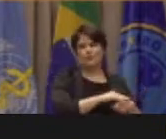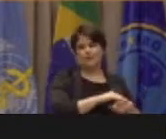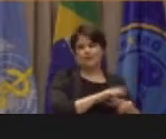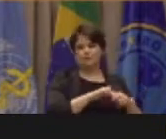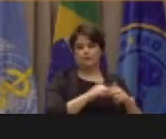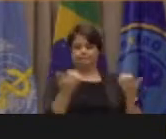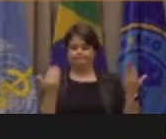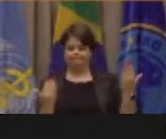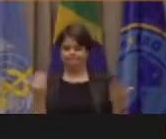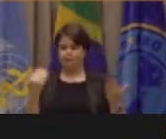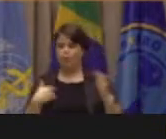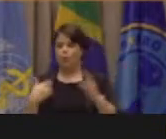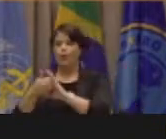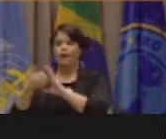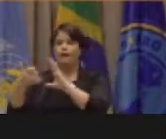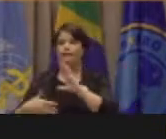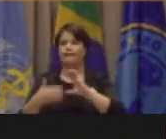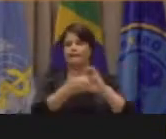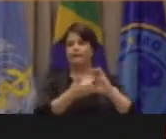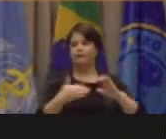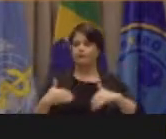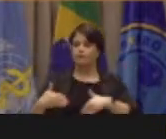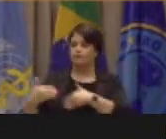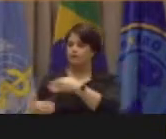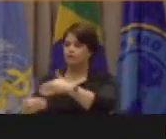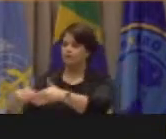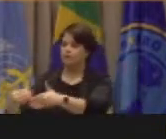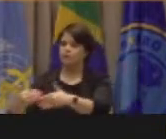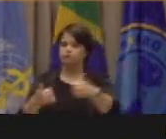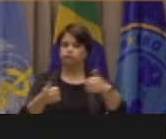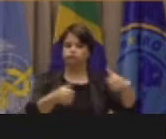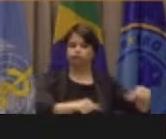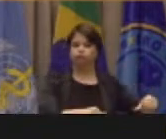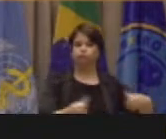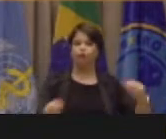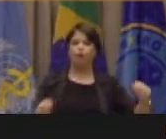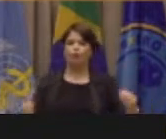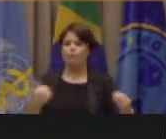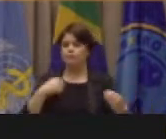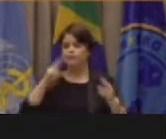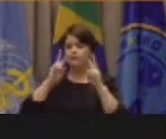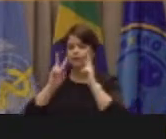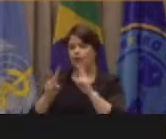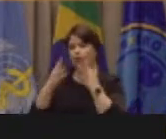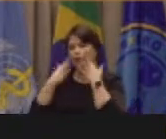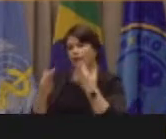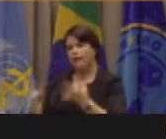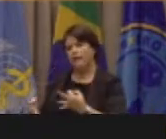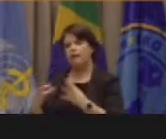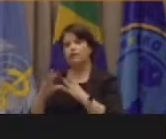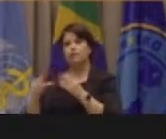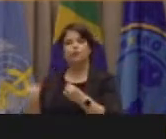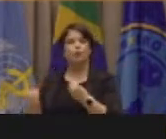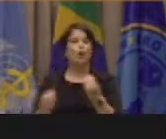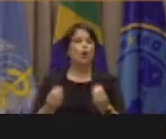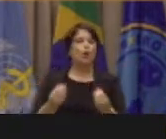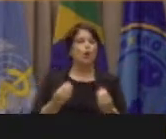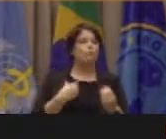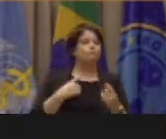there is a difference. It's very different between the vaccinated and non-vaccinated patients. So we have